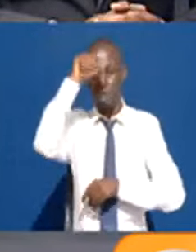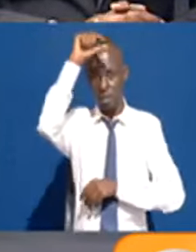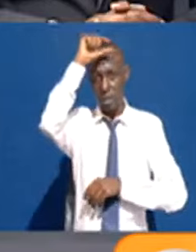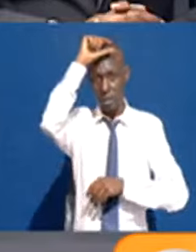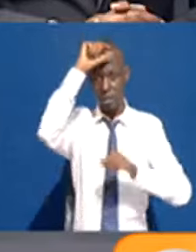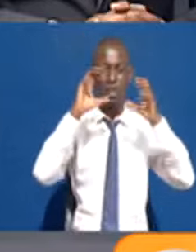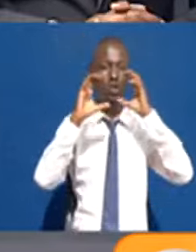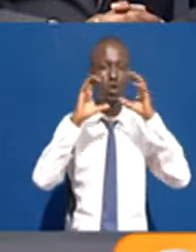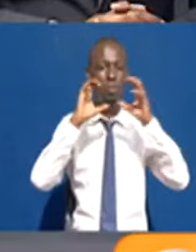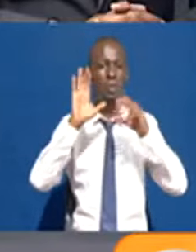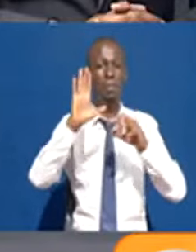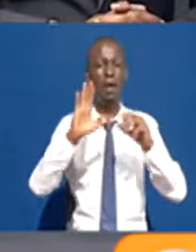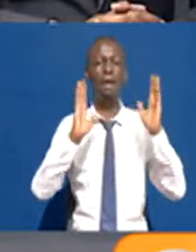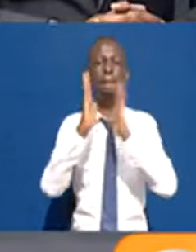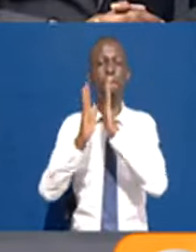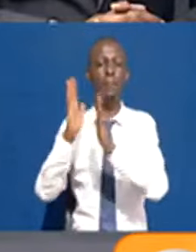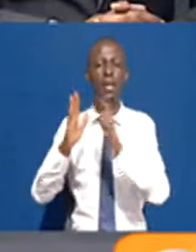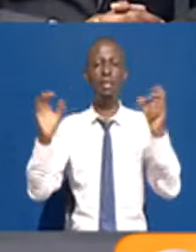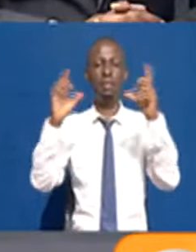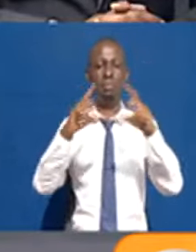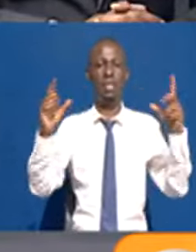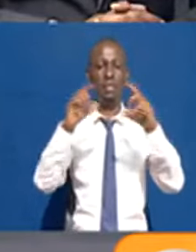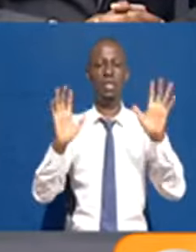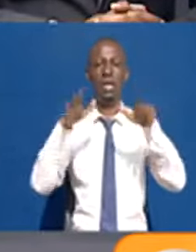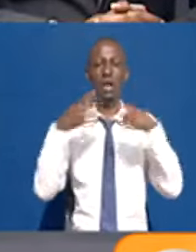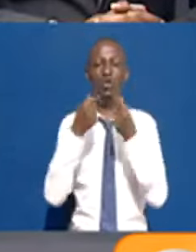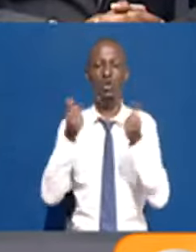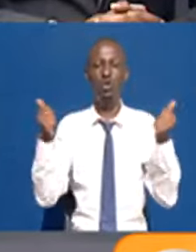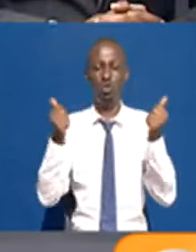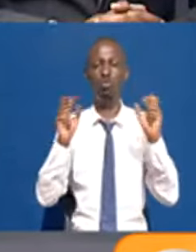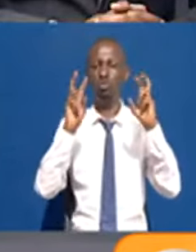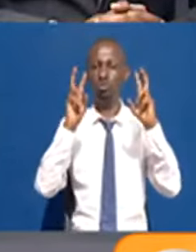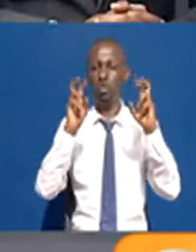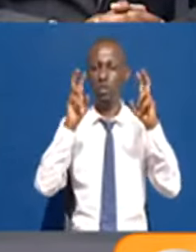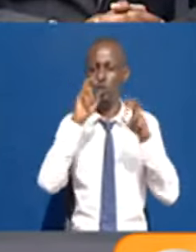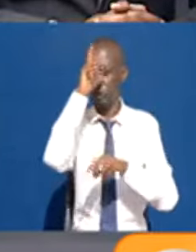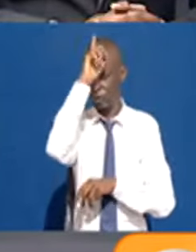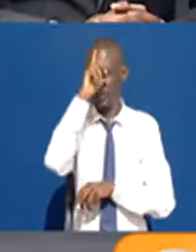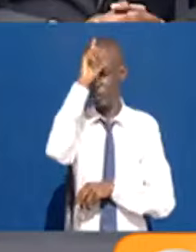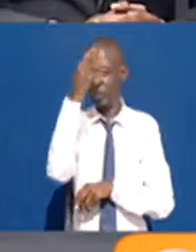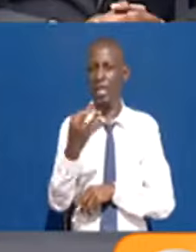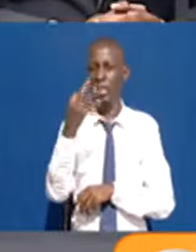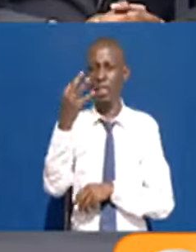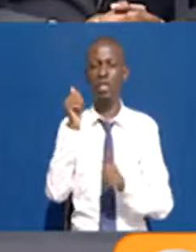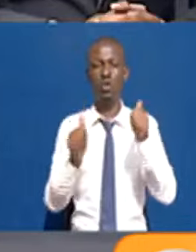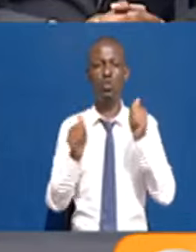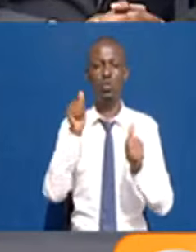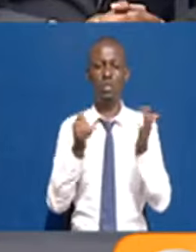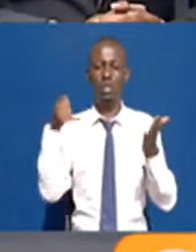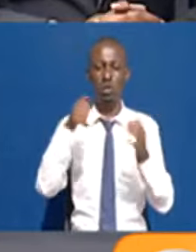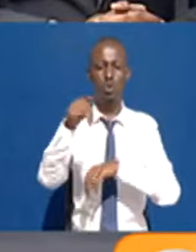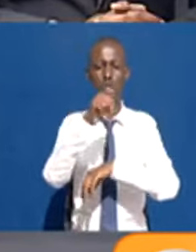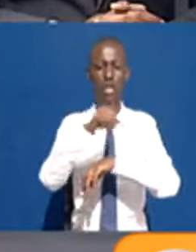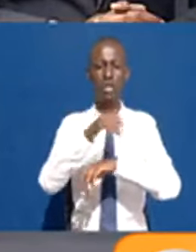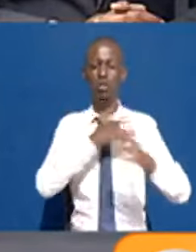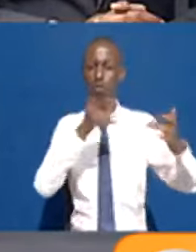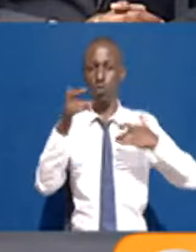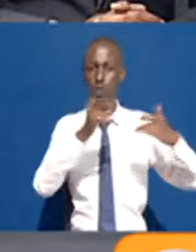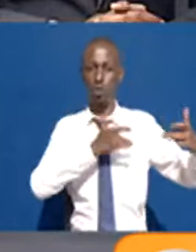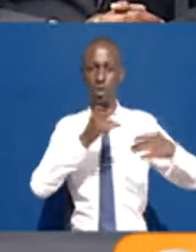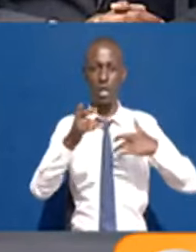message, its plan, its approach to serious matters of national concern. It would seem there is some sort